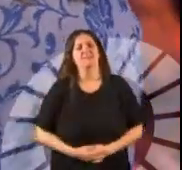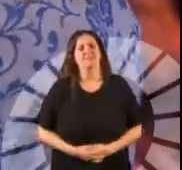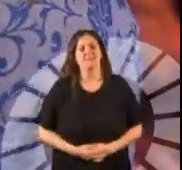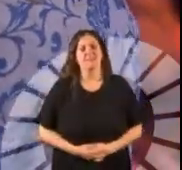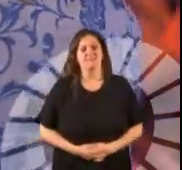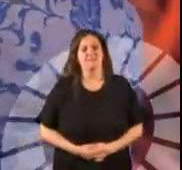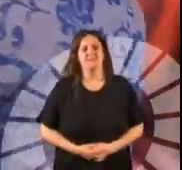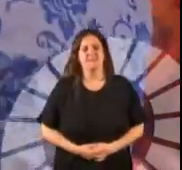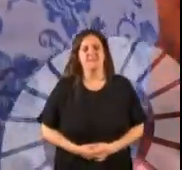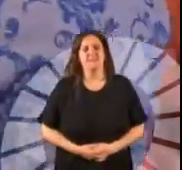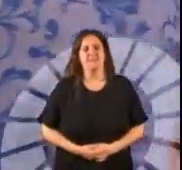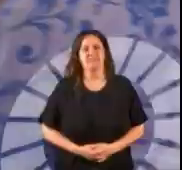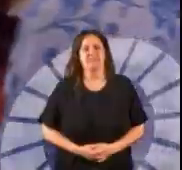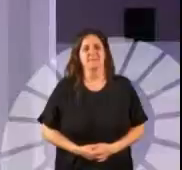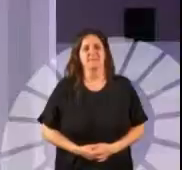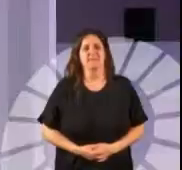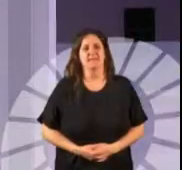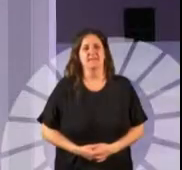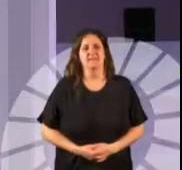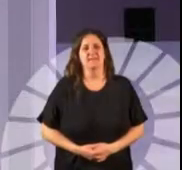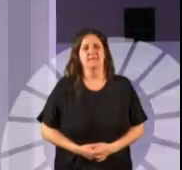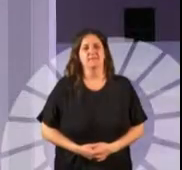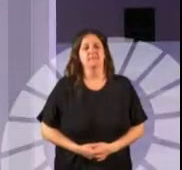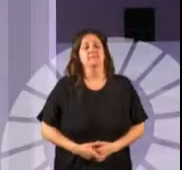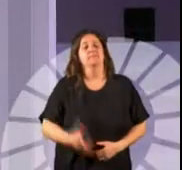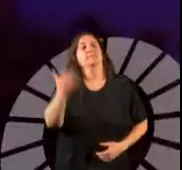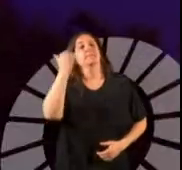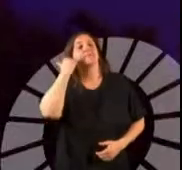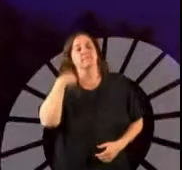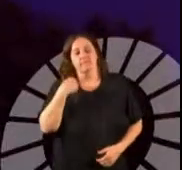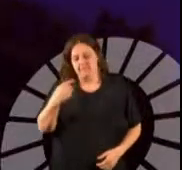with you absolutely, completely, and